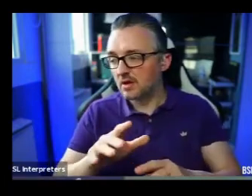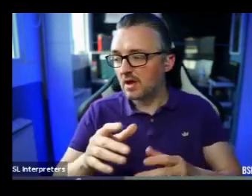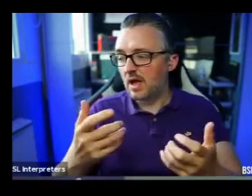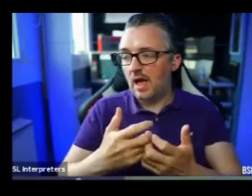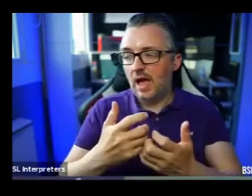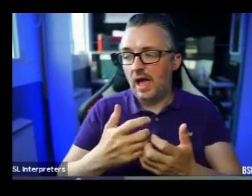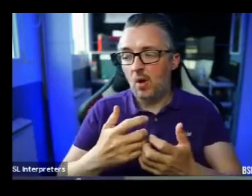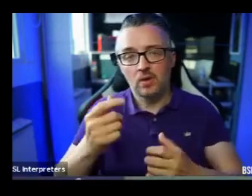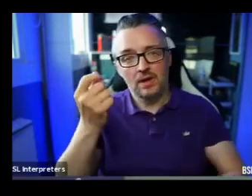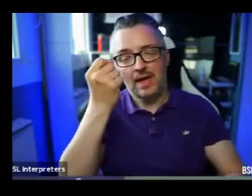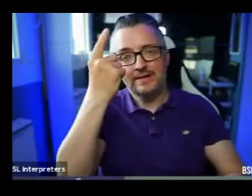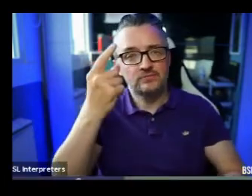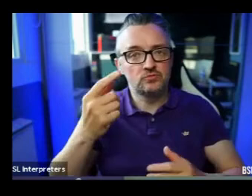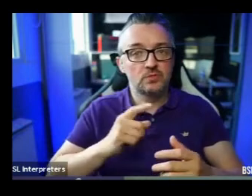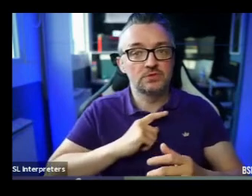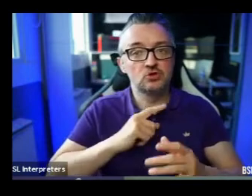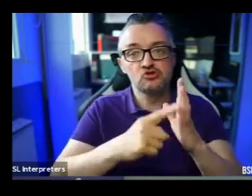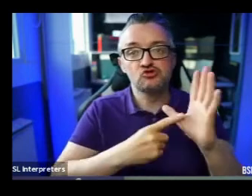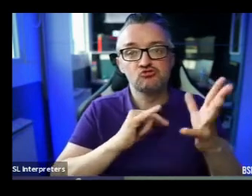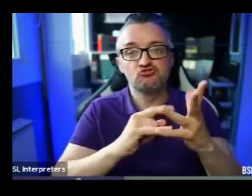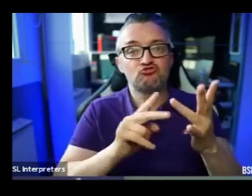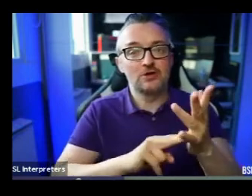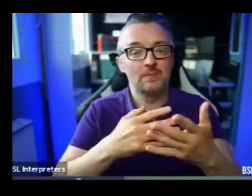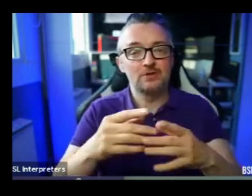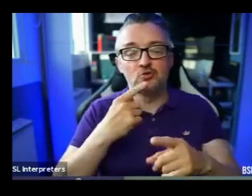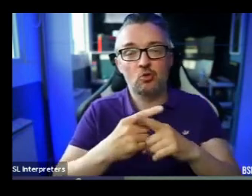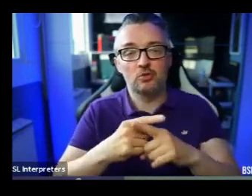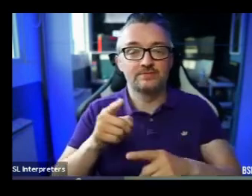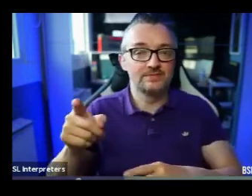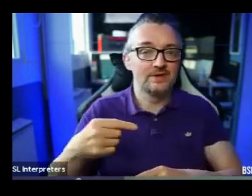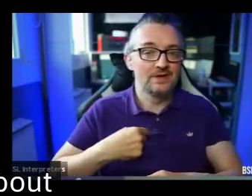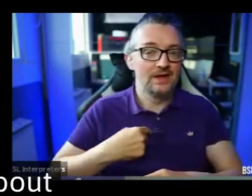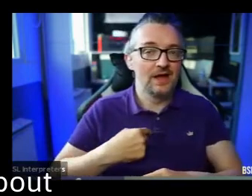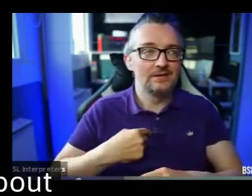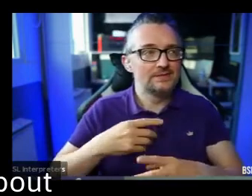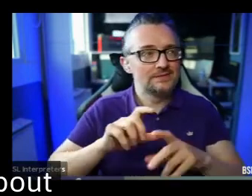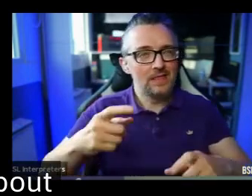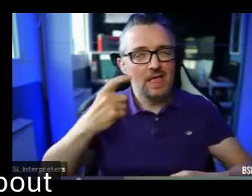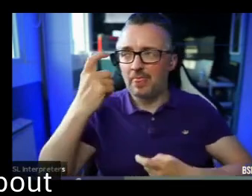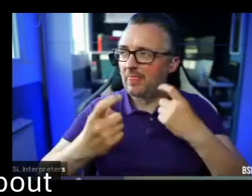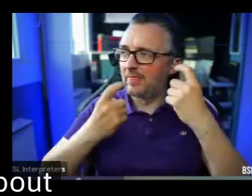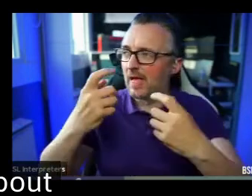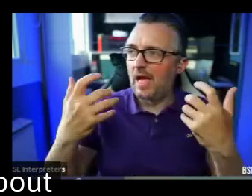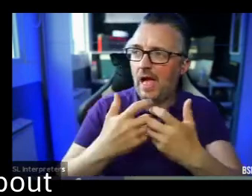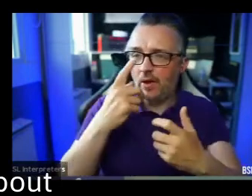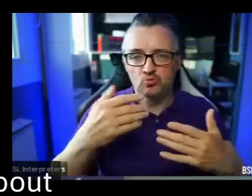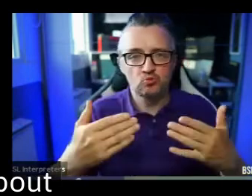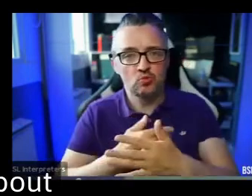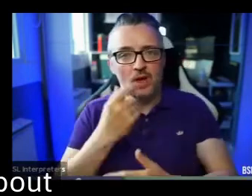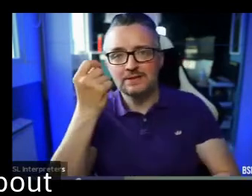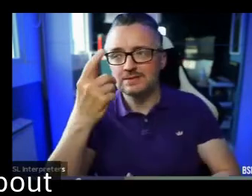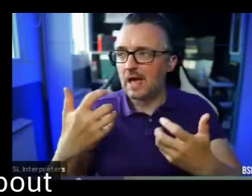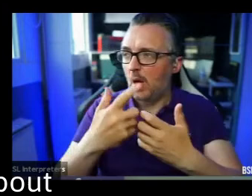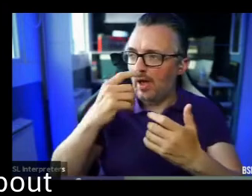on ways to think about innovation and spread. As Jason told you, I'm like the tool queen. And so I'm constantly thinking about ways